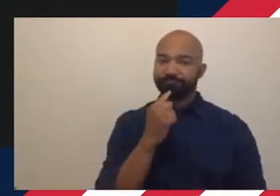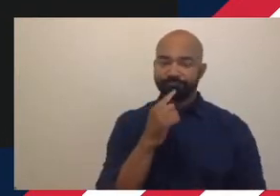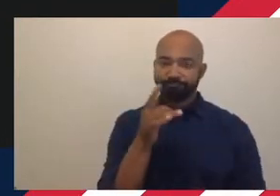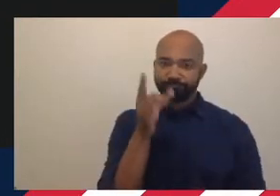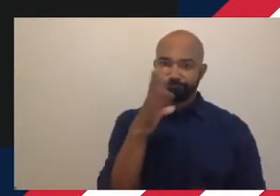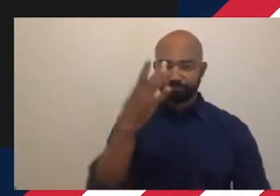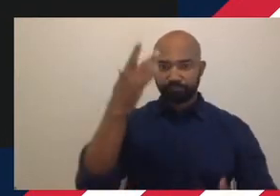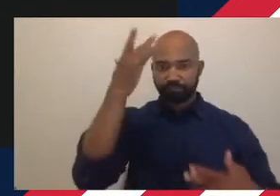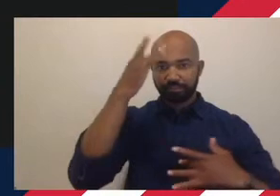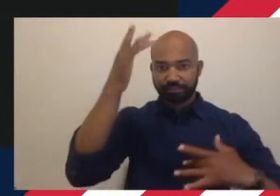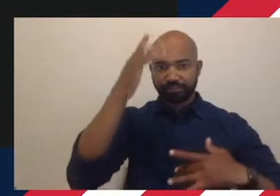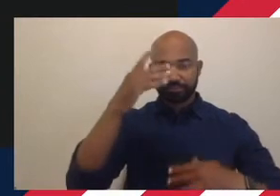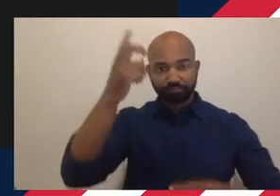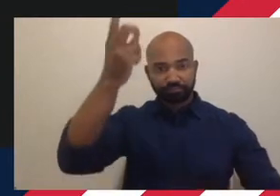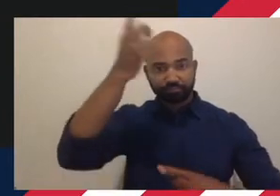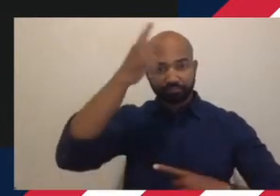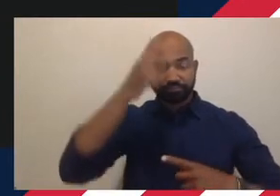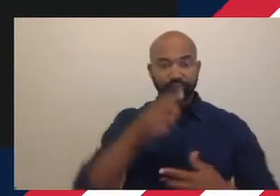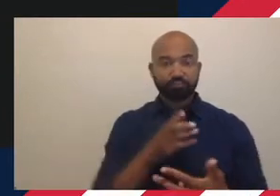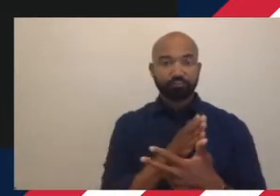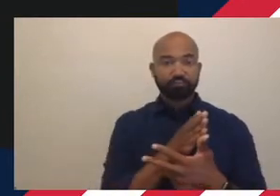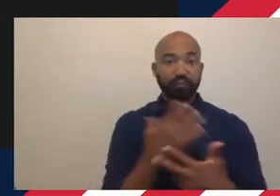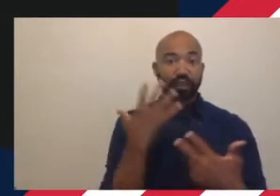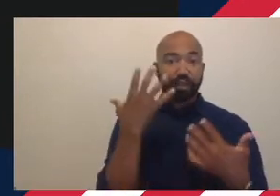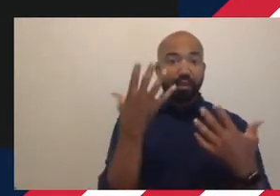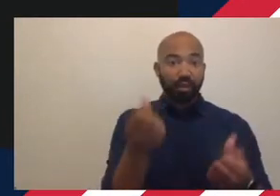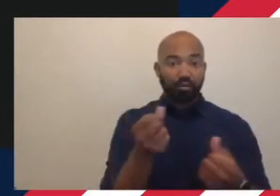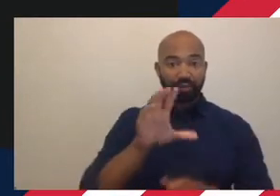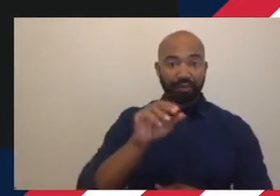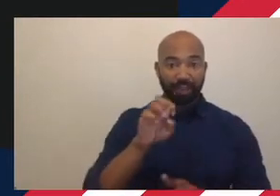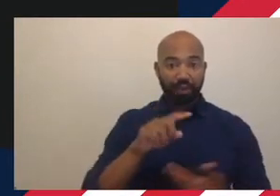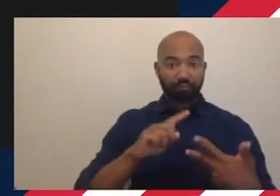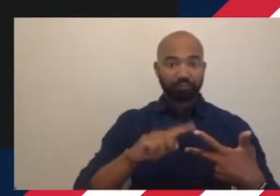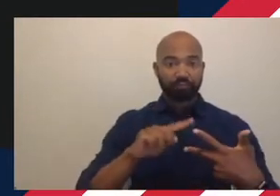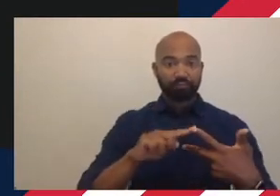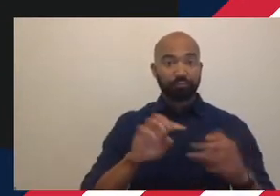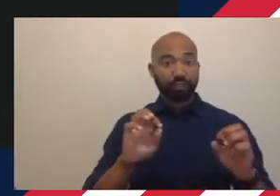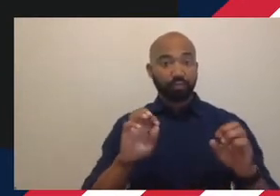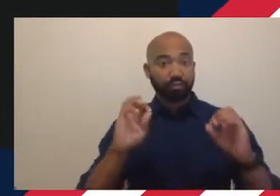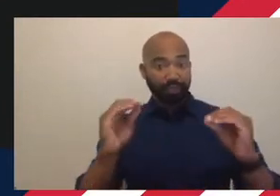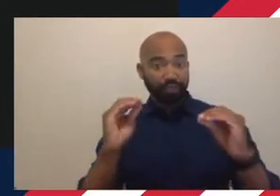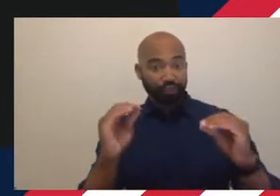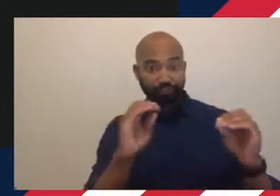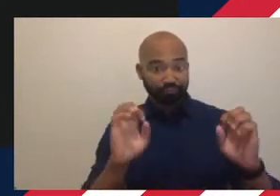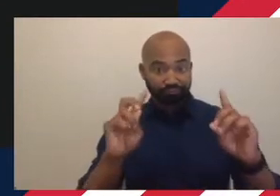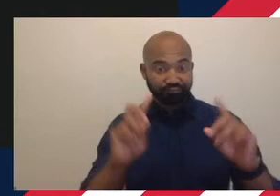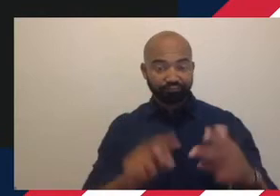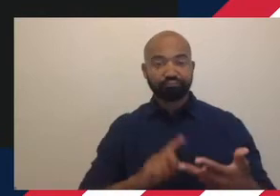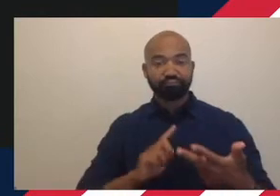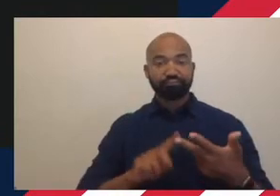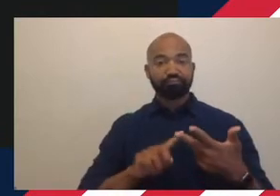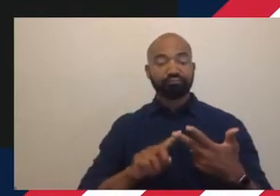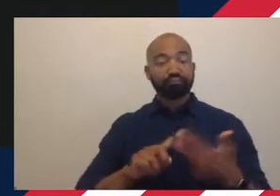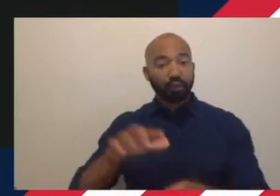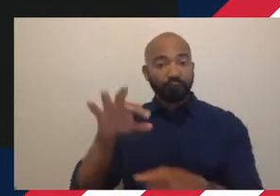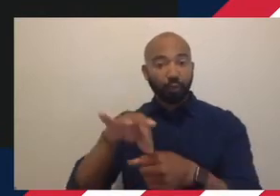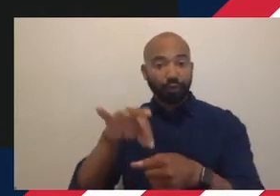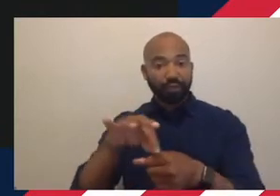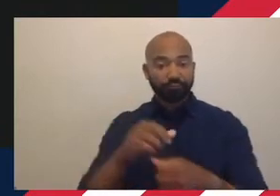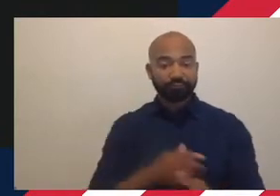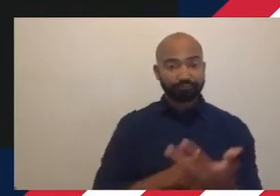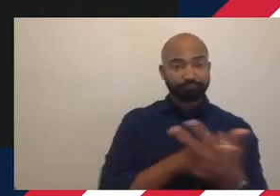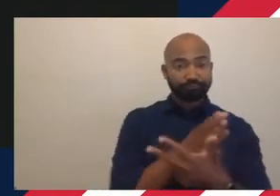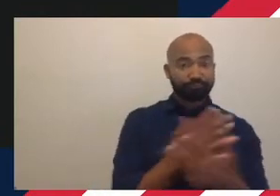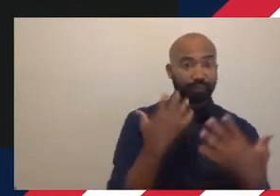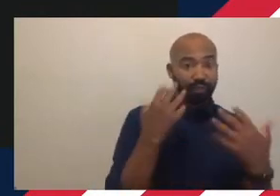disease. That's healthcare, education, and voting. And now with healthcare, we've seen that over 40% of people